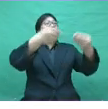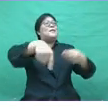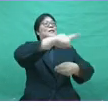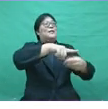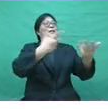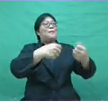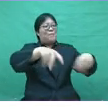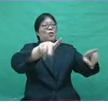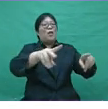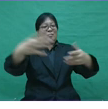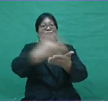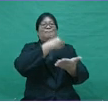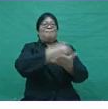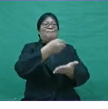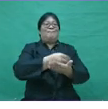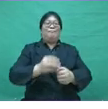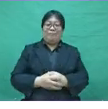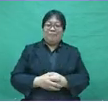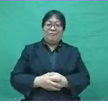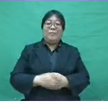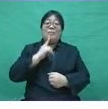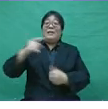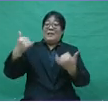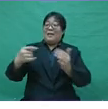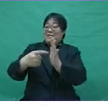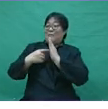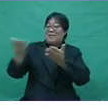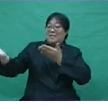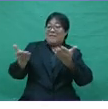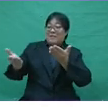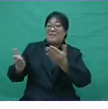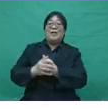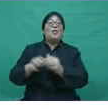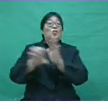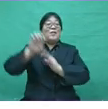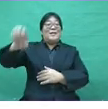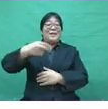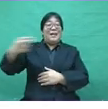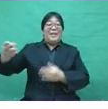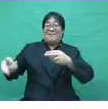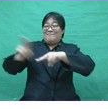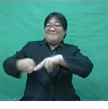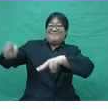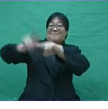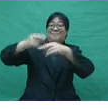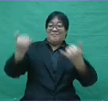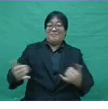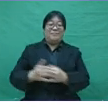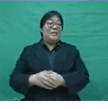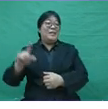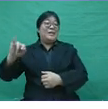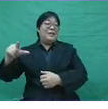generate income. As demand for services such as e-hailing increased dramatically, the gig